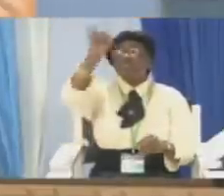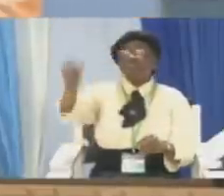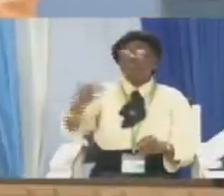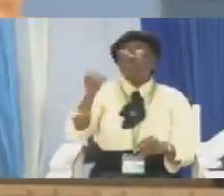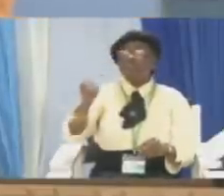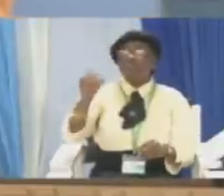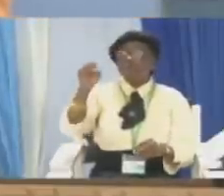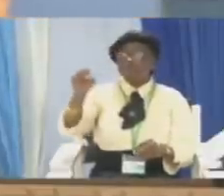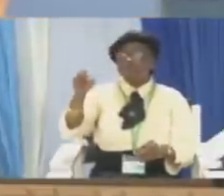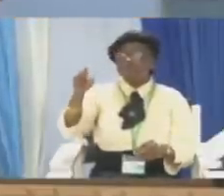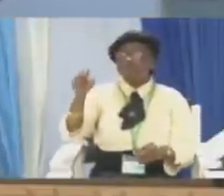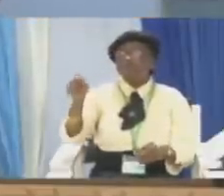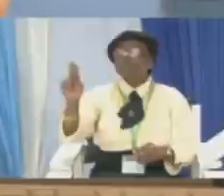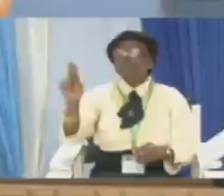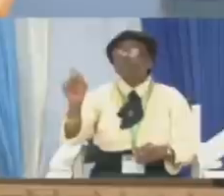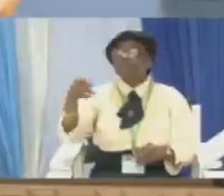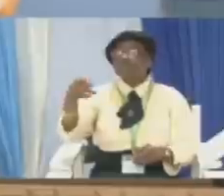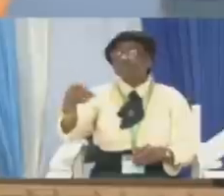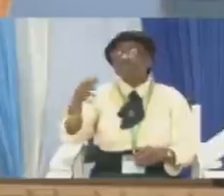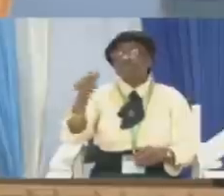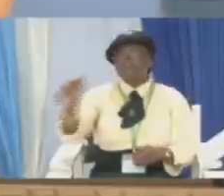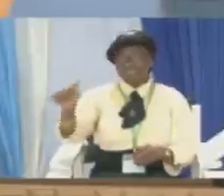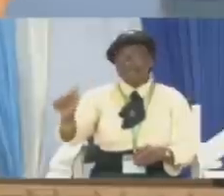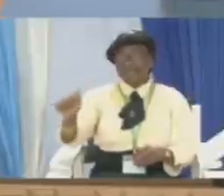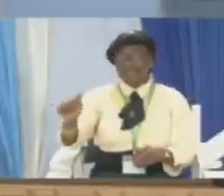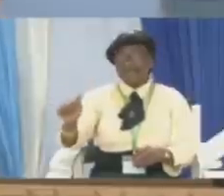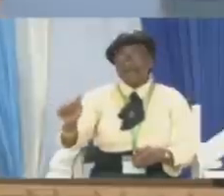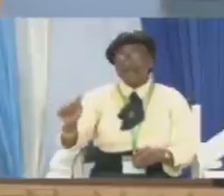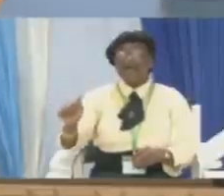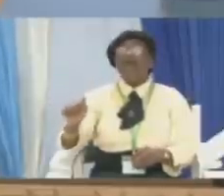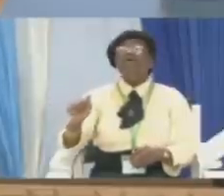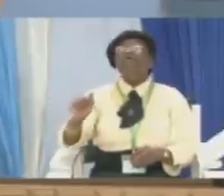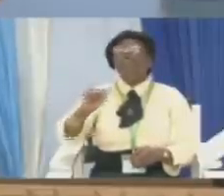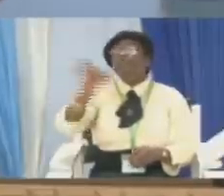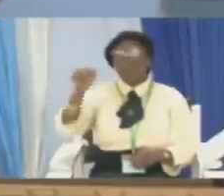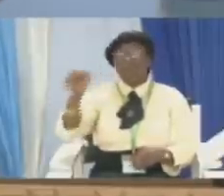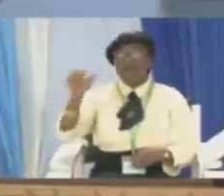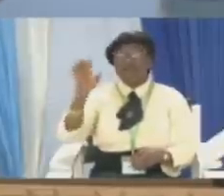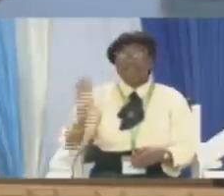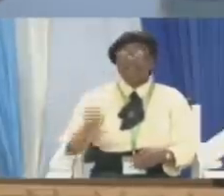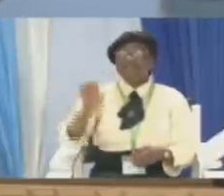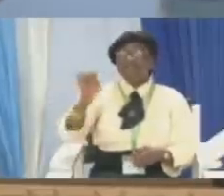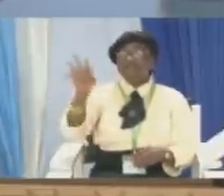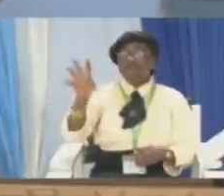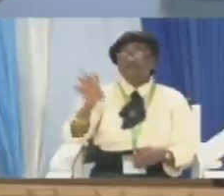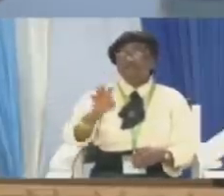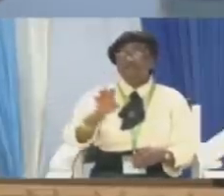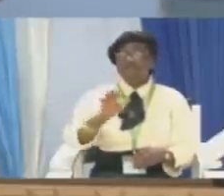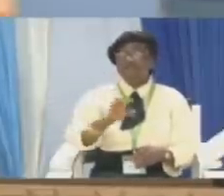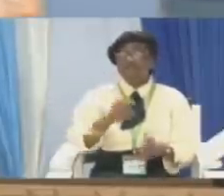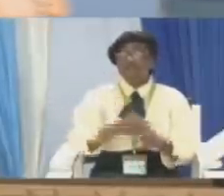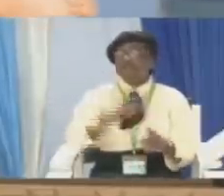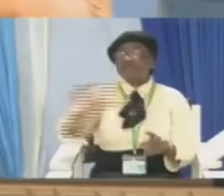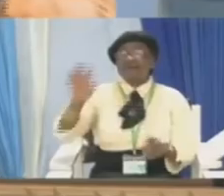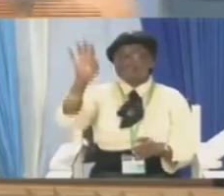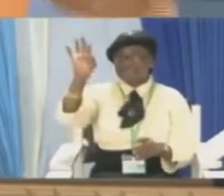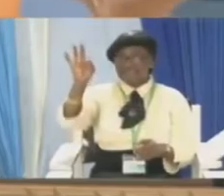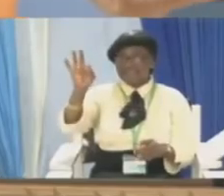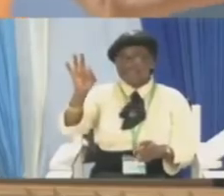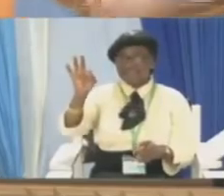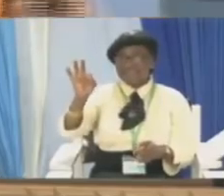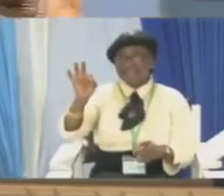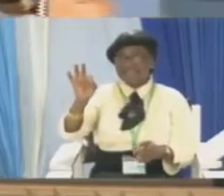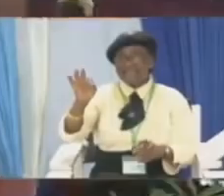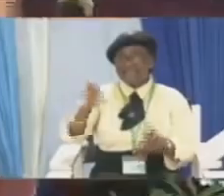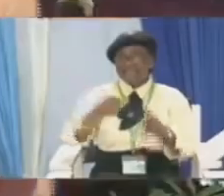it's very worrisome. In Joshua chapter 12, if you start reading from verse 9, even before that time, you can